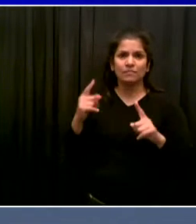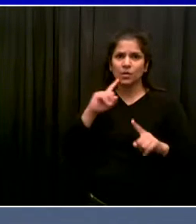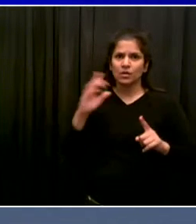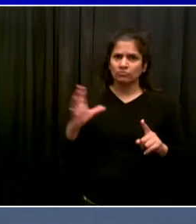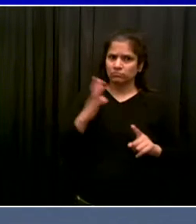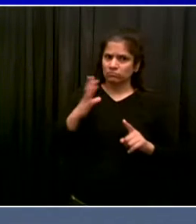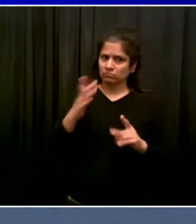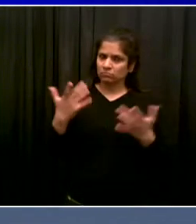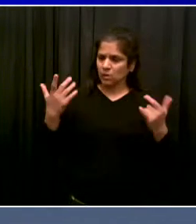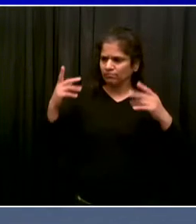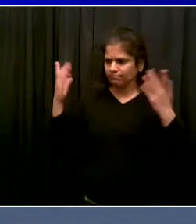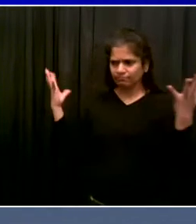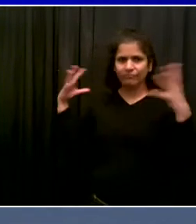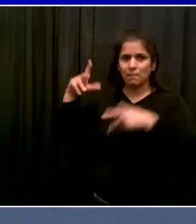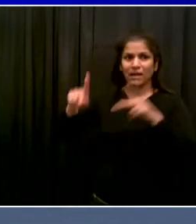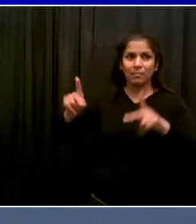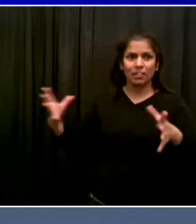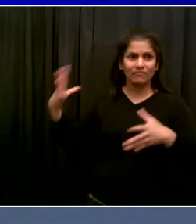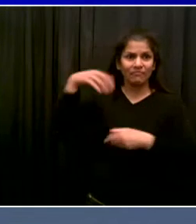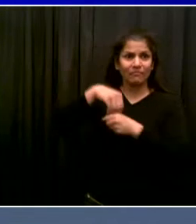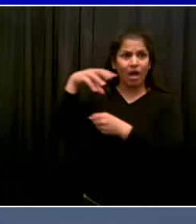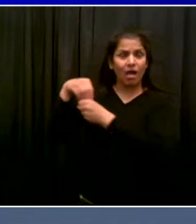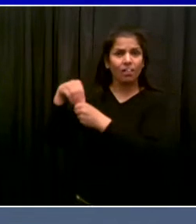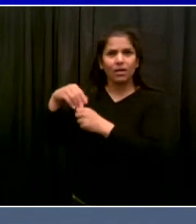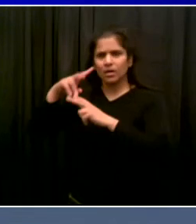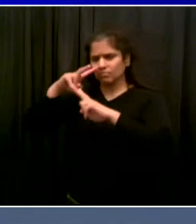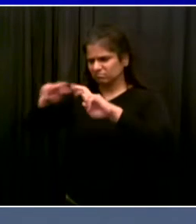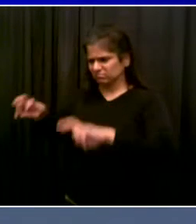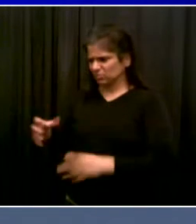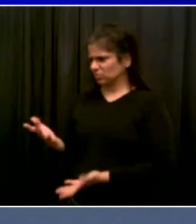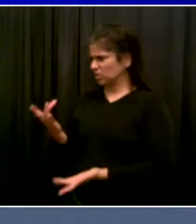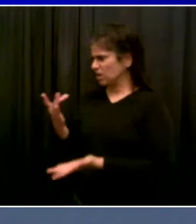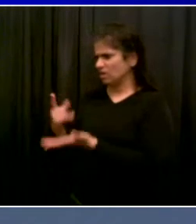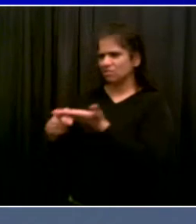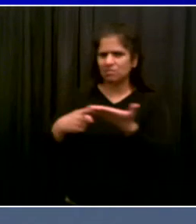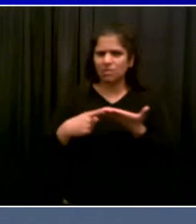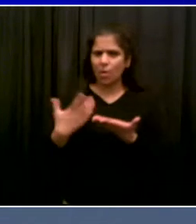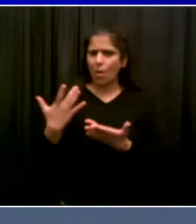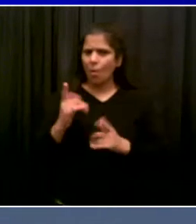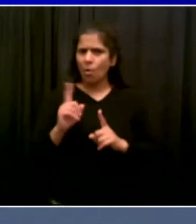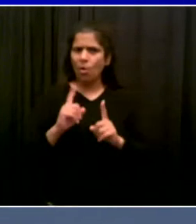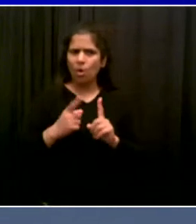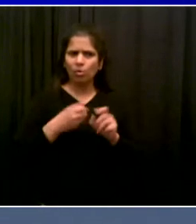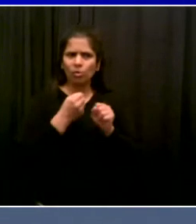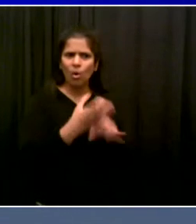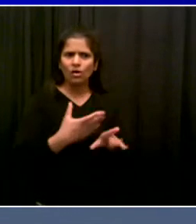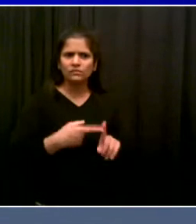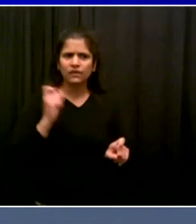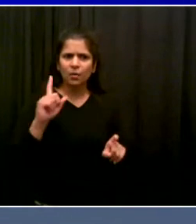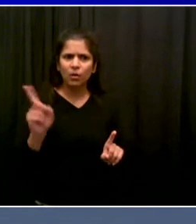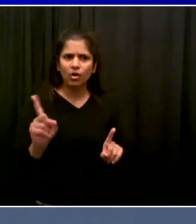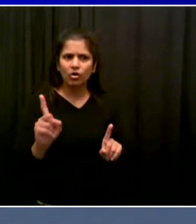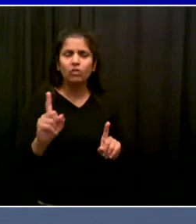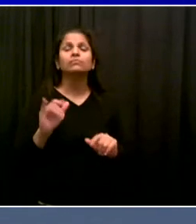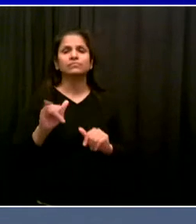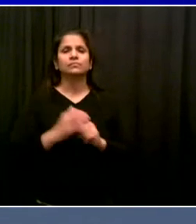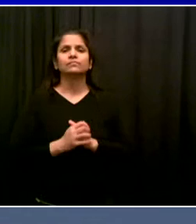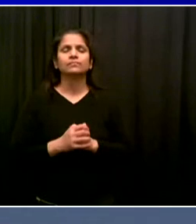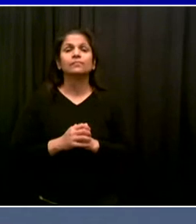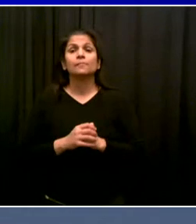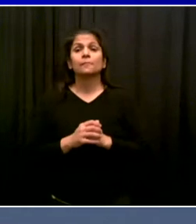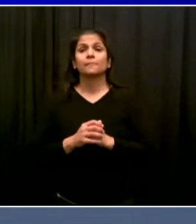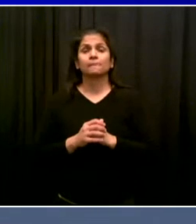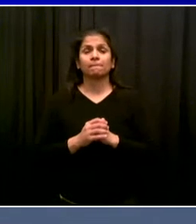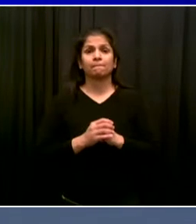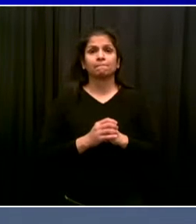I want to call upon the federal government to help us because we're hearing reports from around the country of places that are not asking for more vaccine or